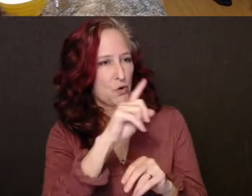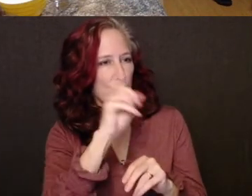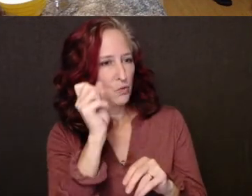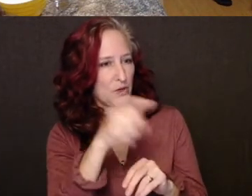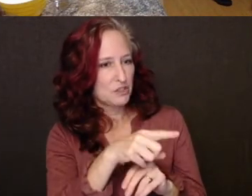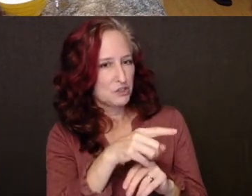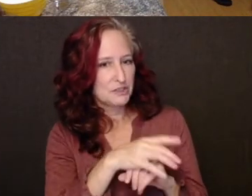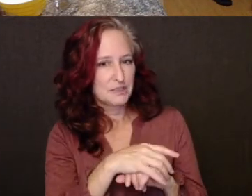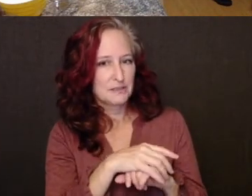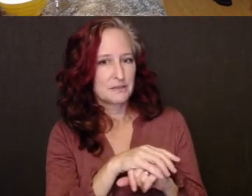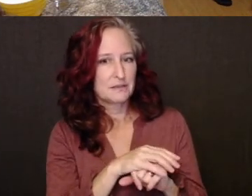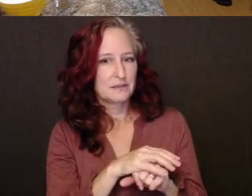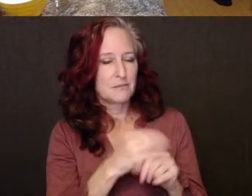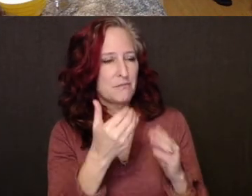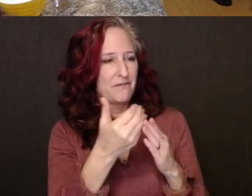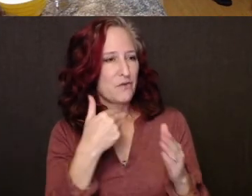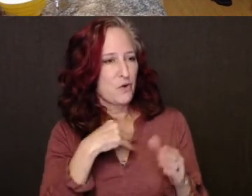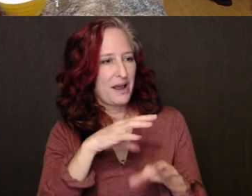Okay.